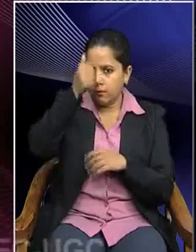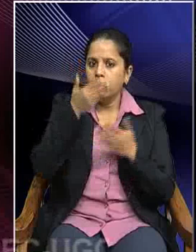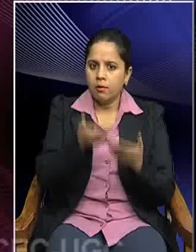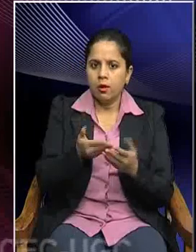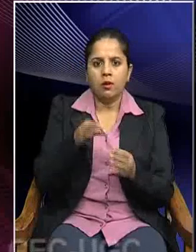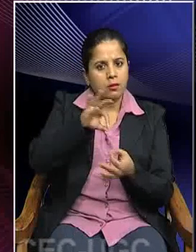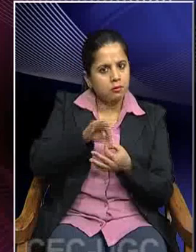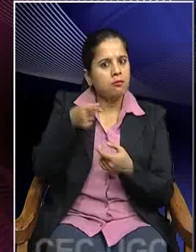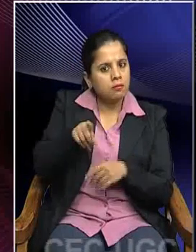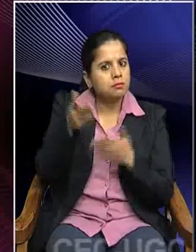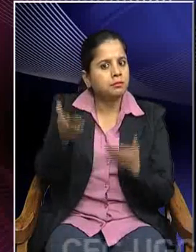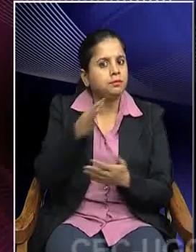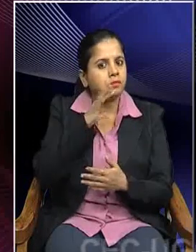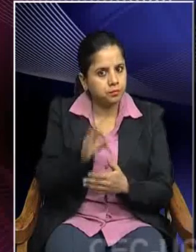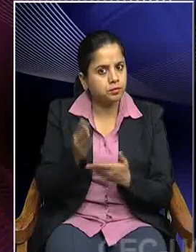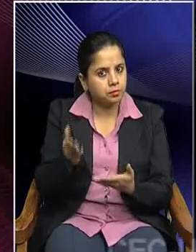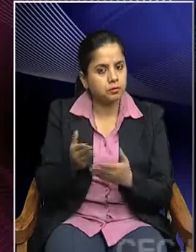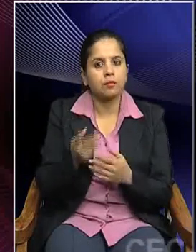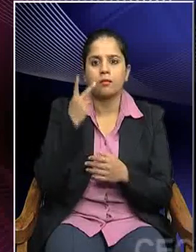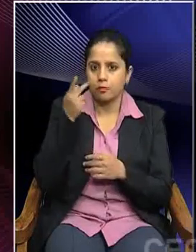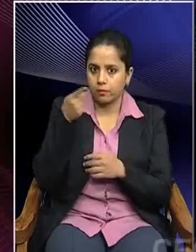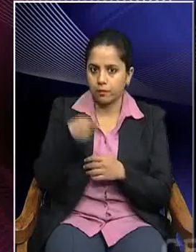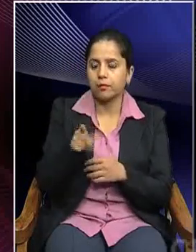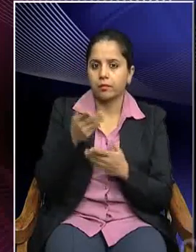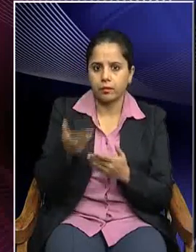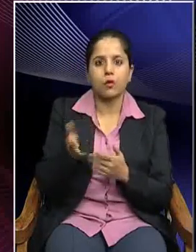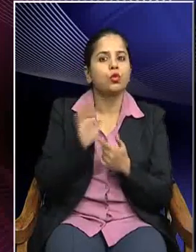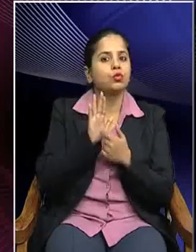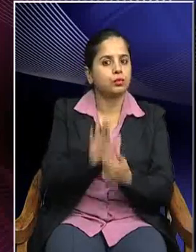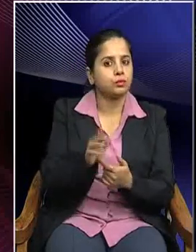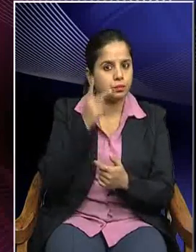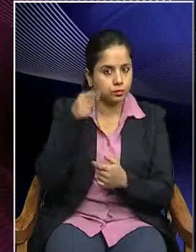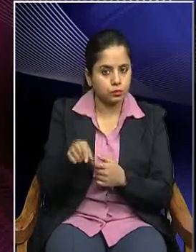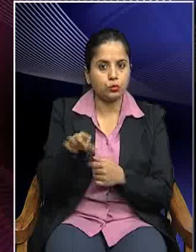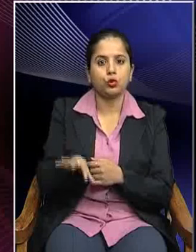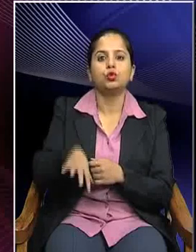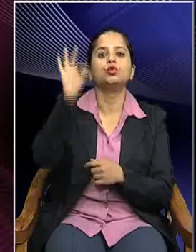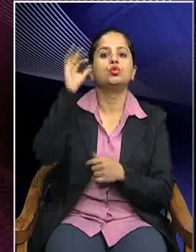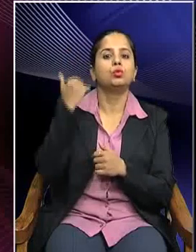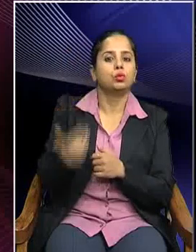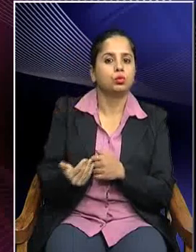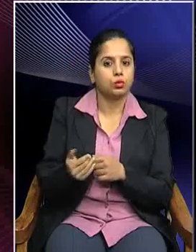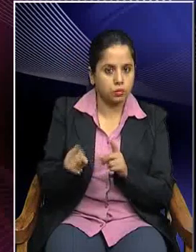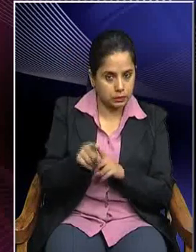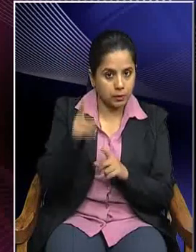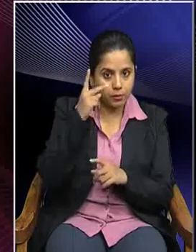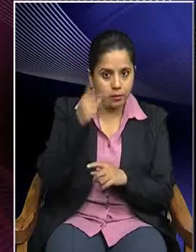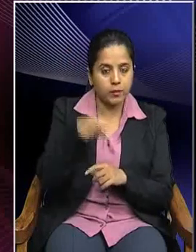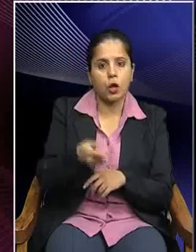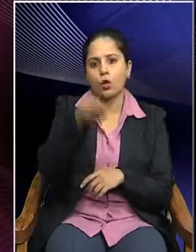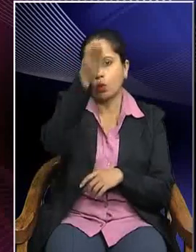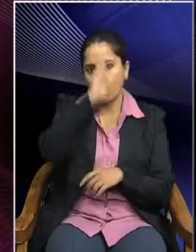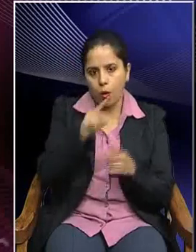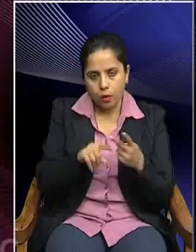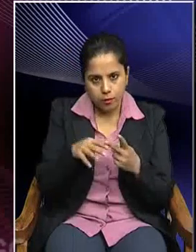Buddha himself is represented, is chosen to be represented as a god,